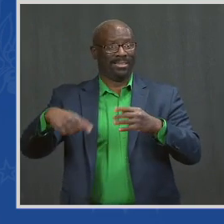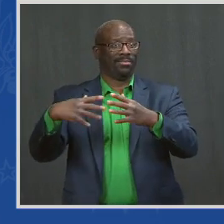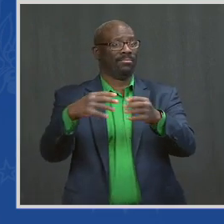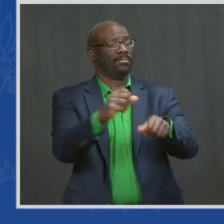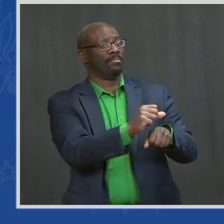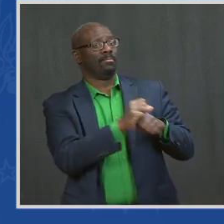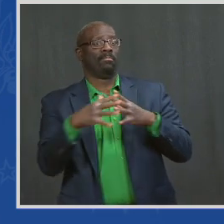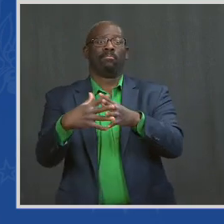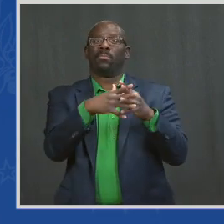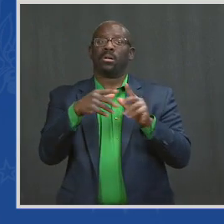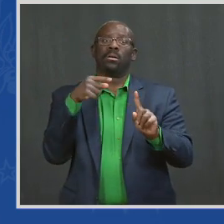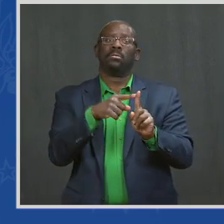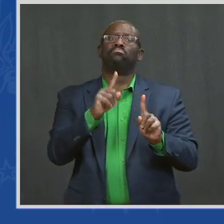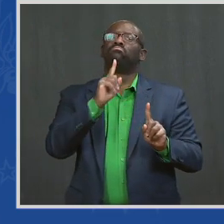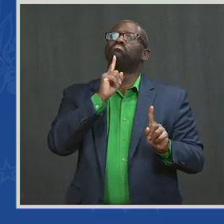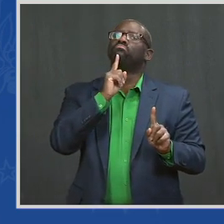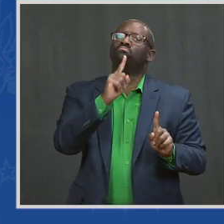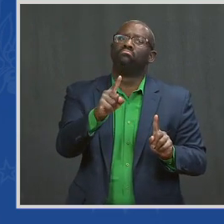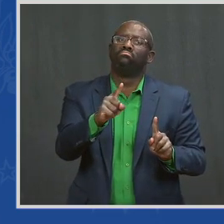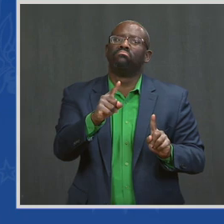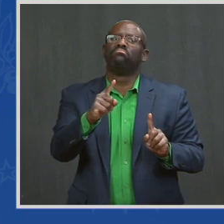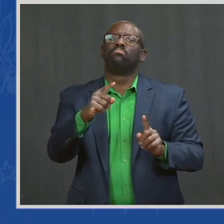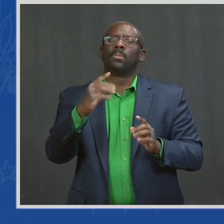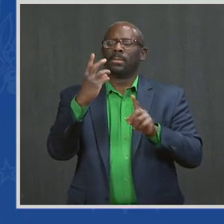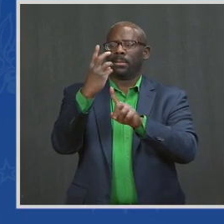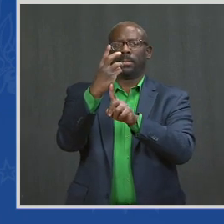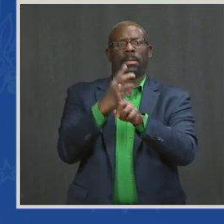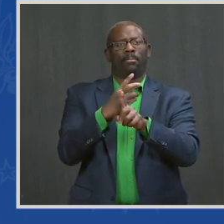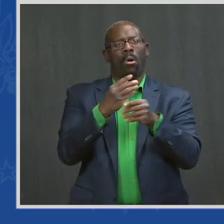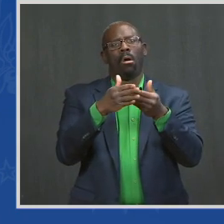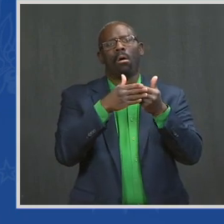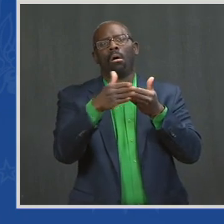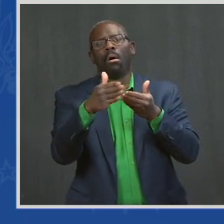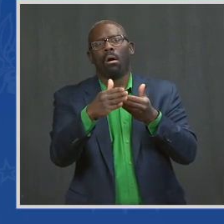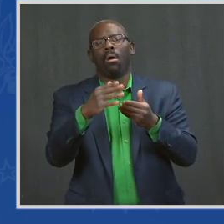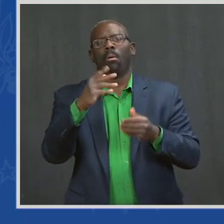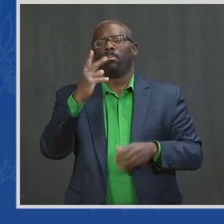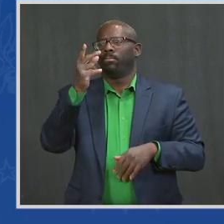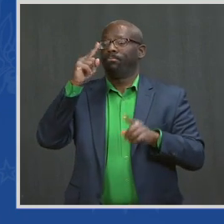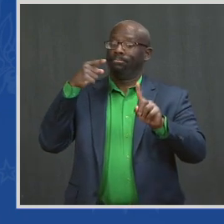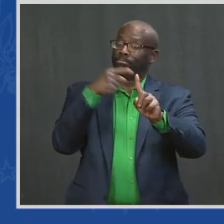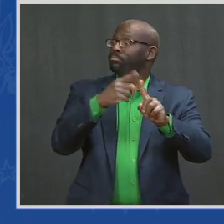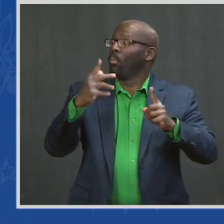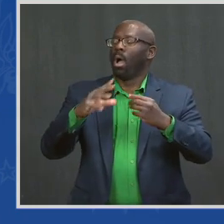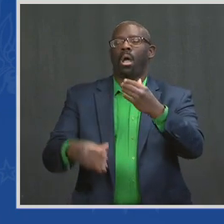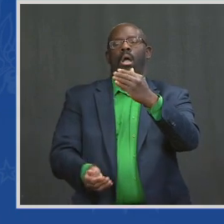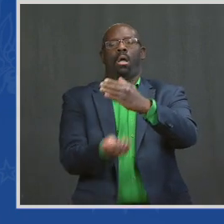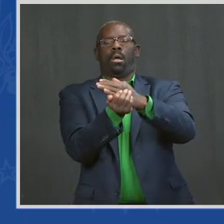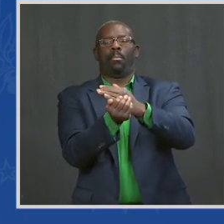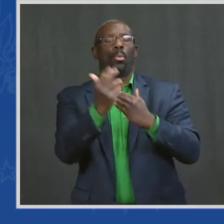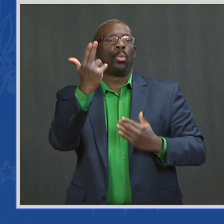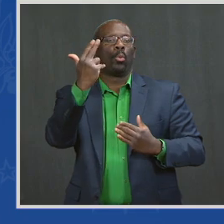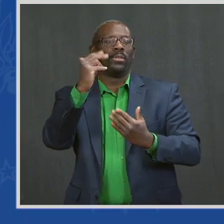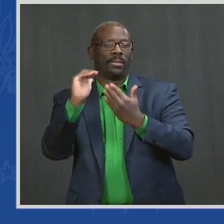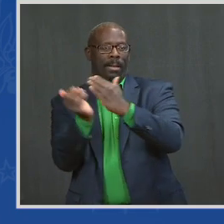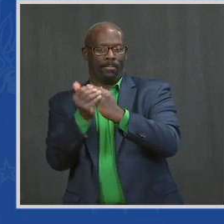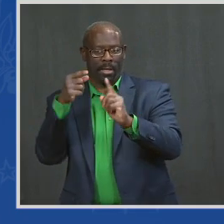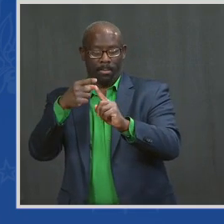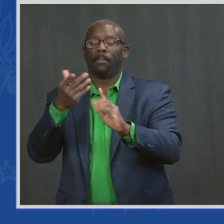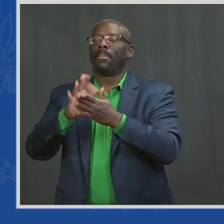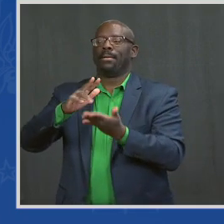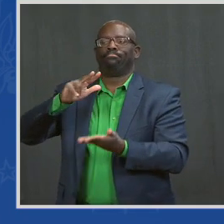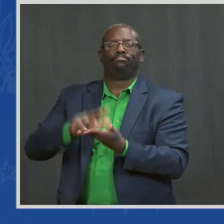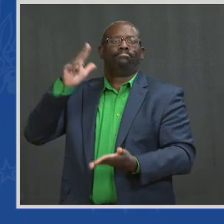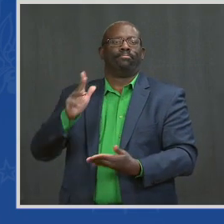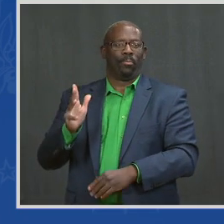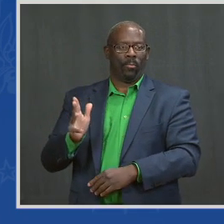would be 6 more months before the 13th Amendment was ratified, before enslaved people in the South and the North